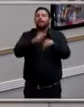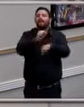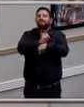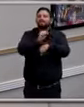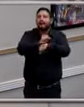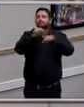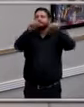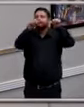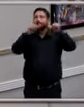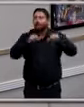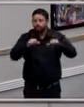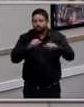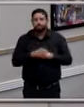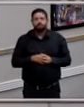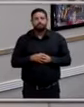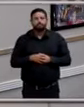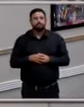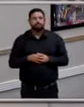posted.